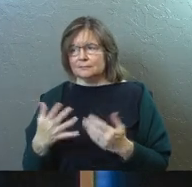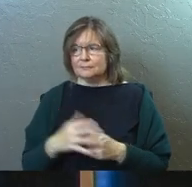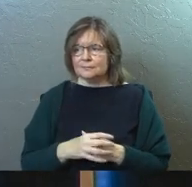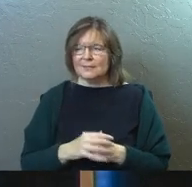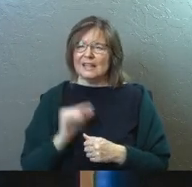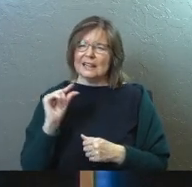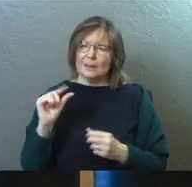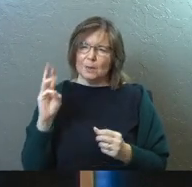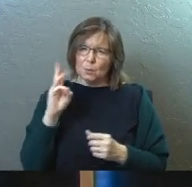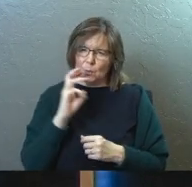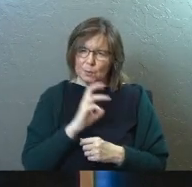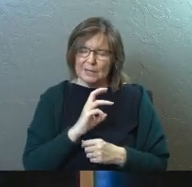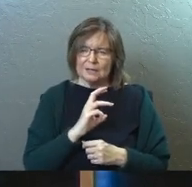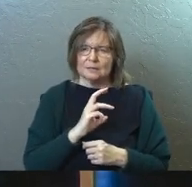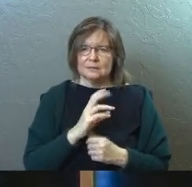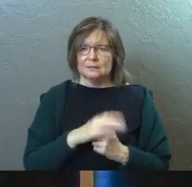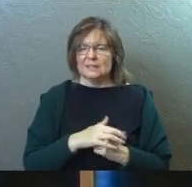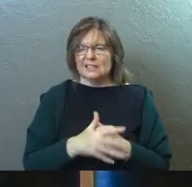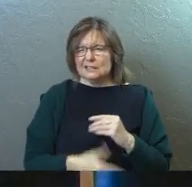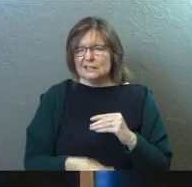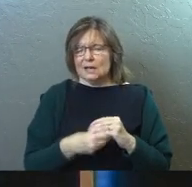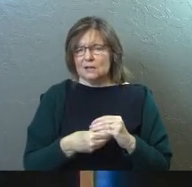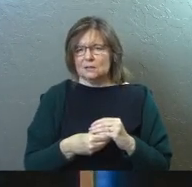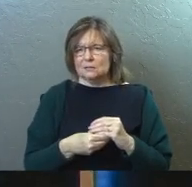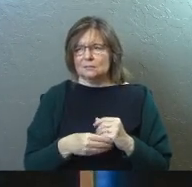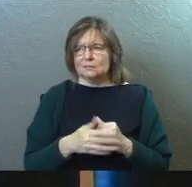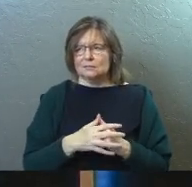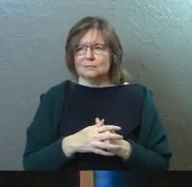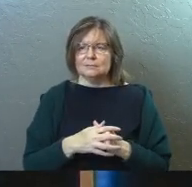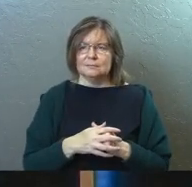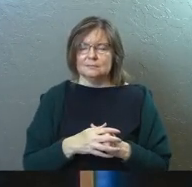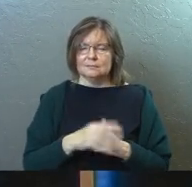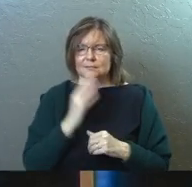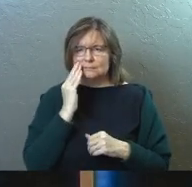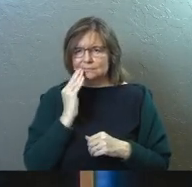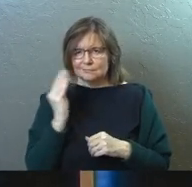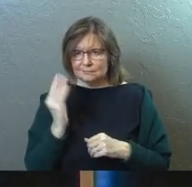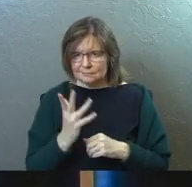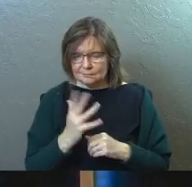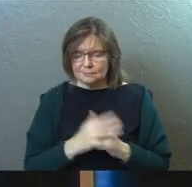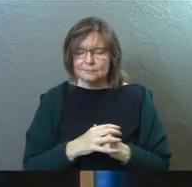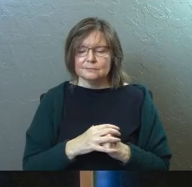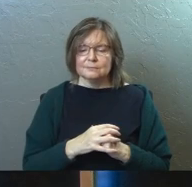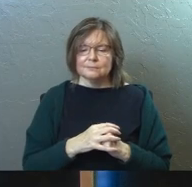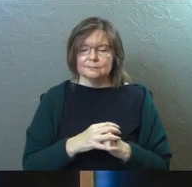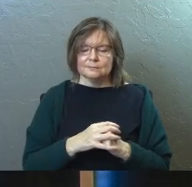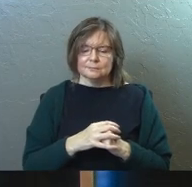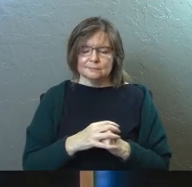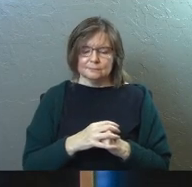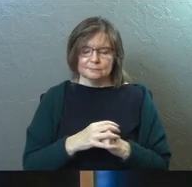This one's a little weird and it's kind of bonus. So if you want to sleep right now, go ahead.